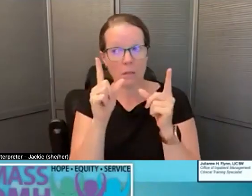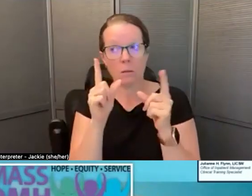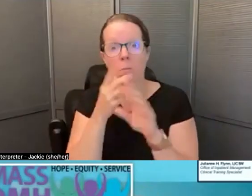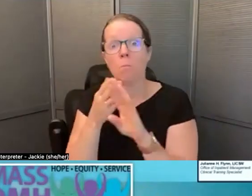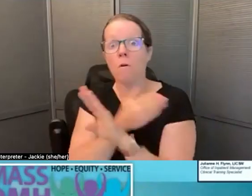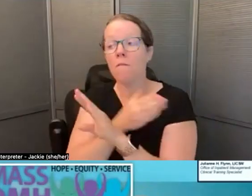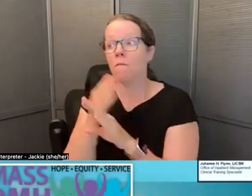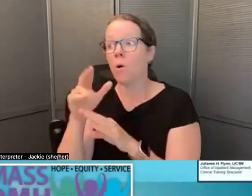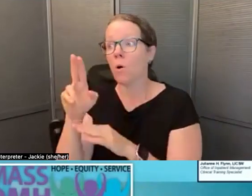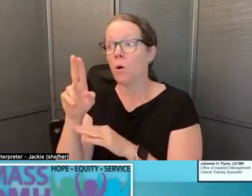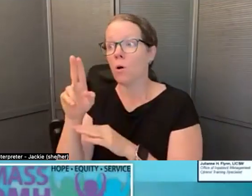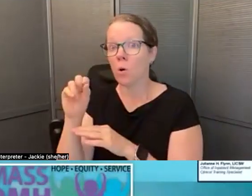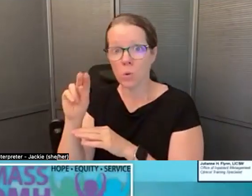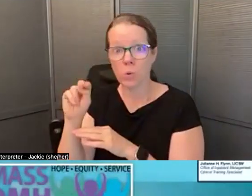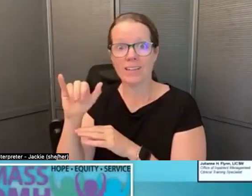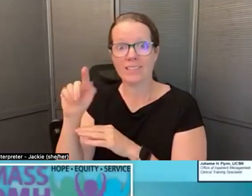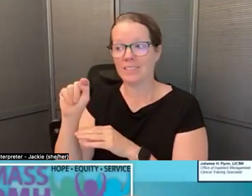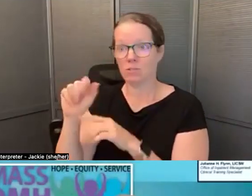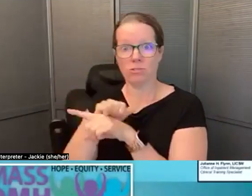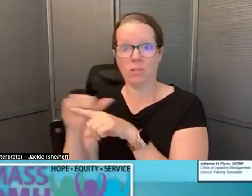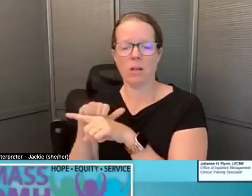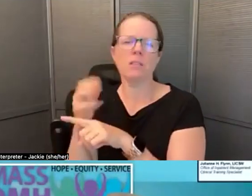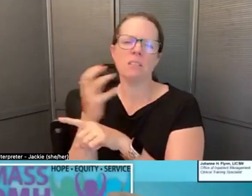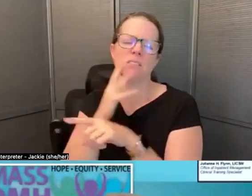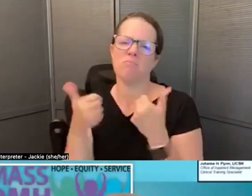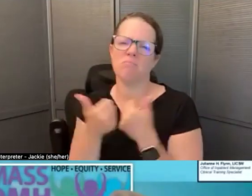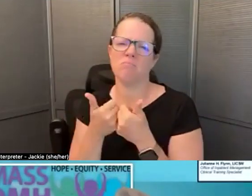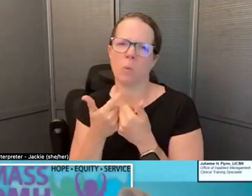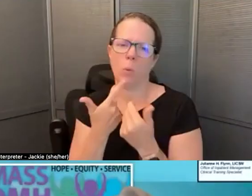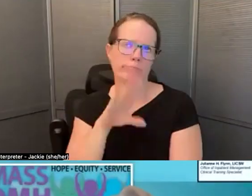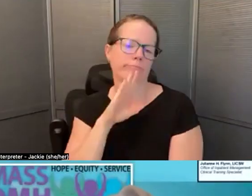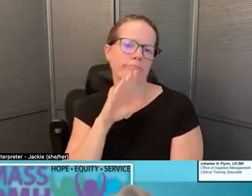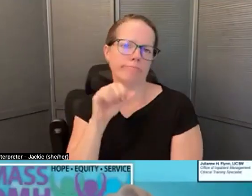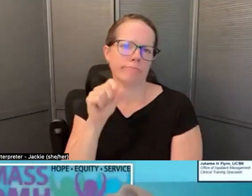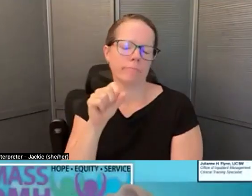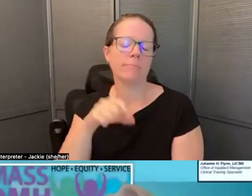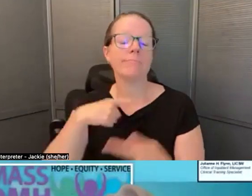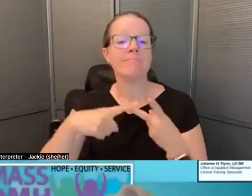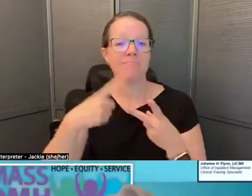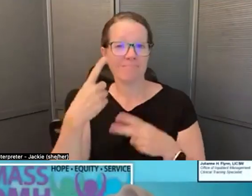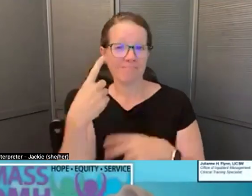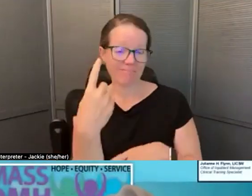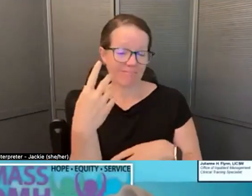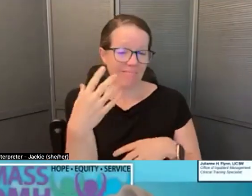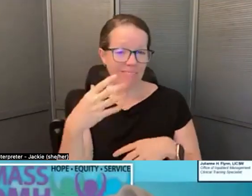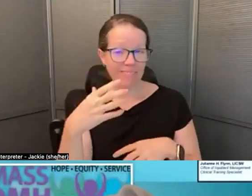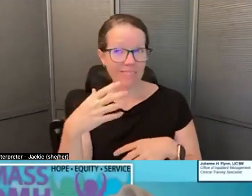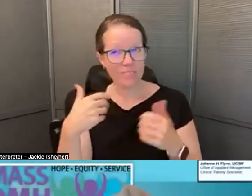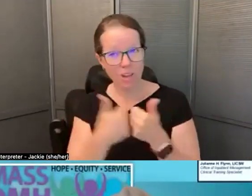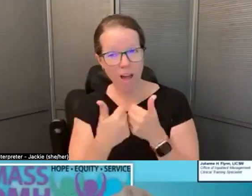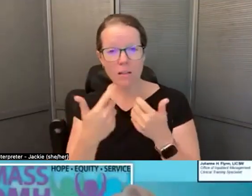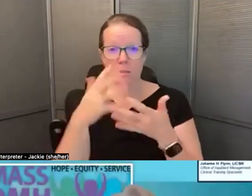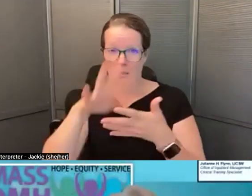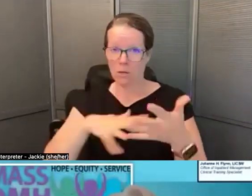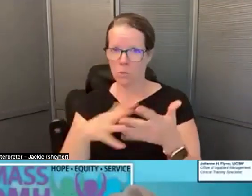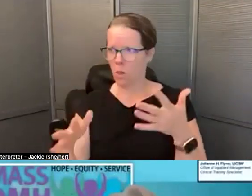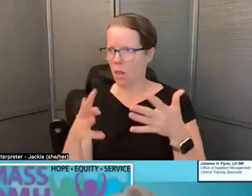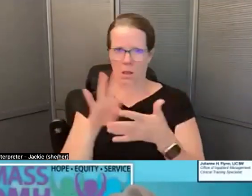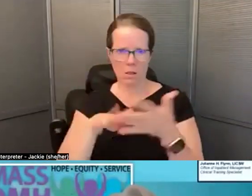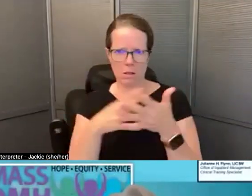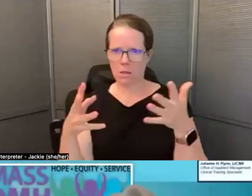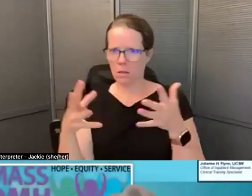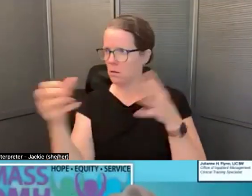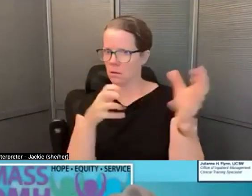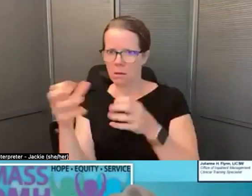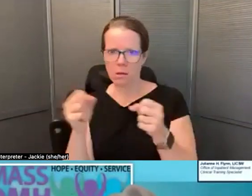challenge. And then just scheduling people to come in. I actually thought that was going to be a challenge, but it worked out much better because once we explained